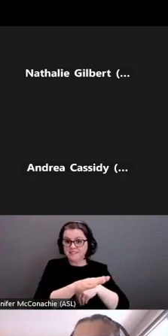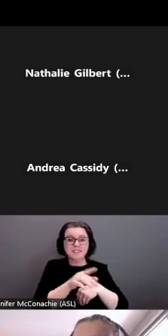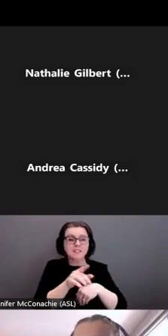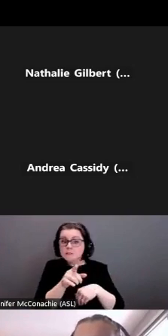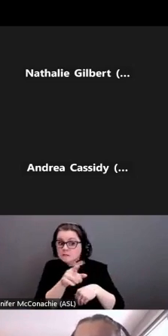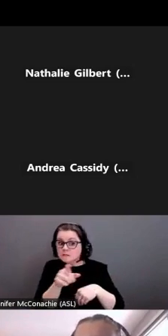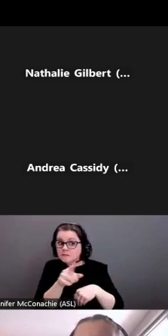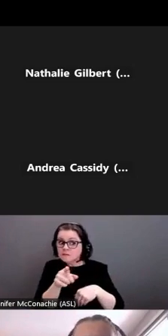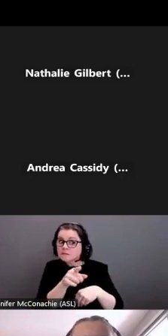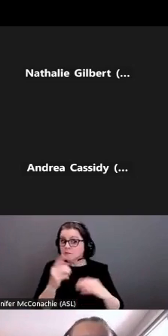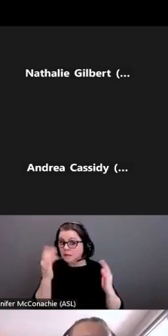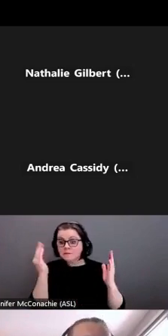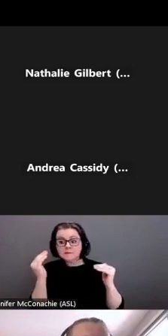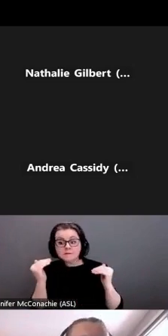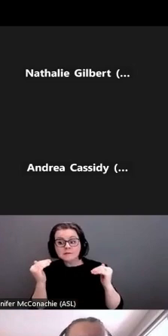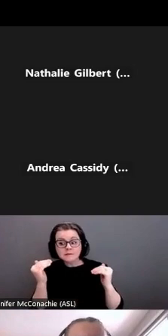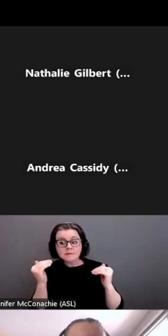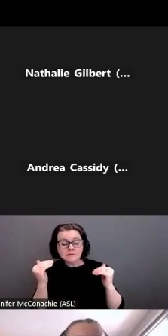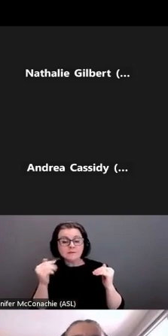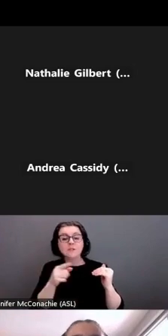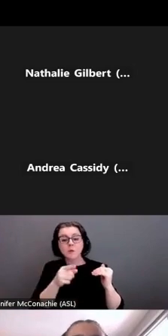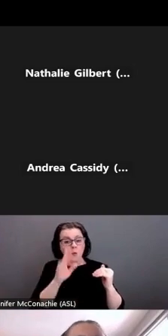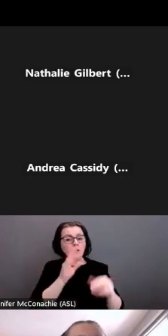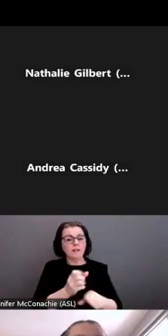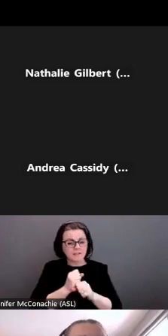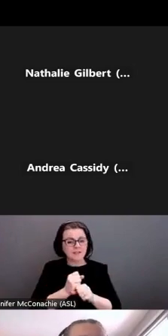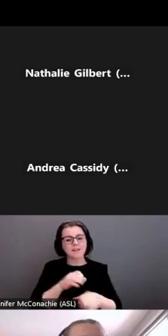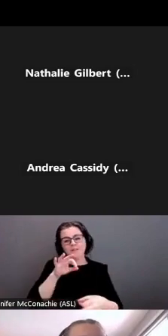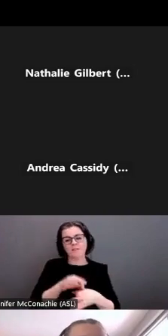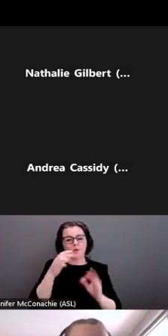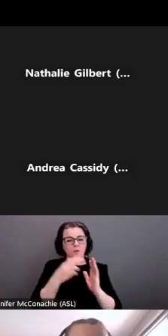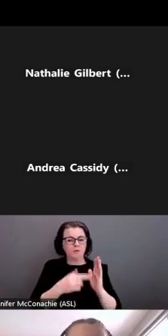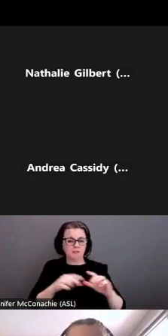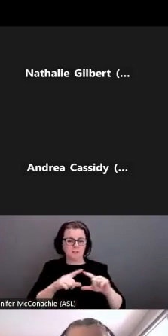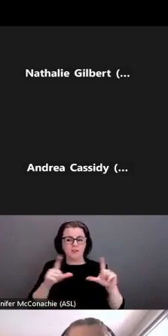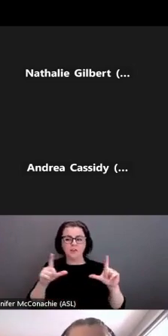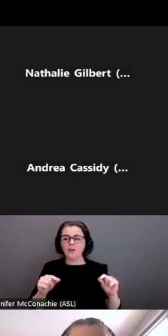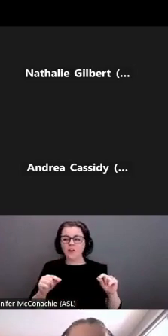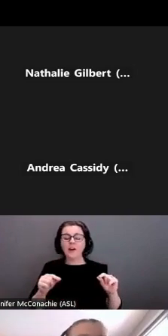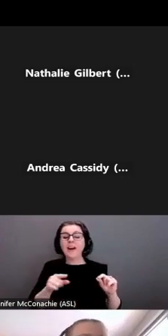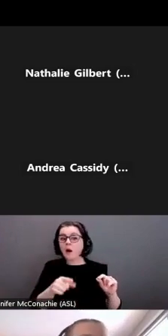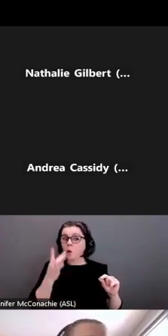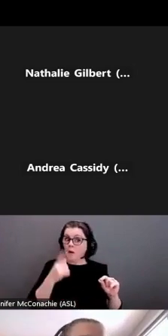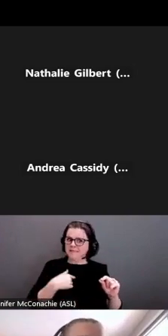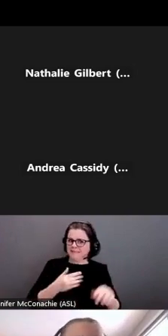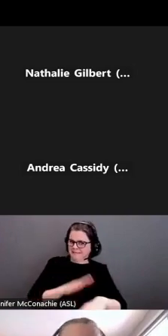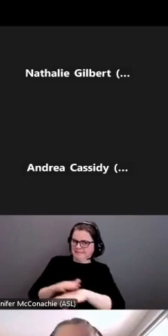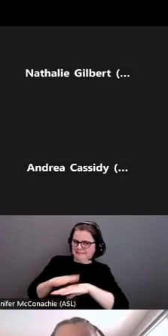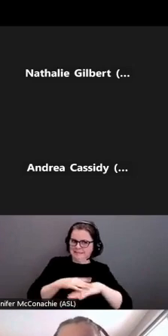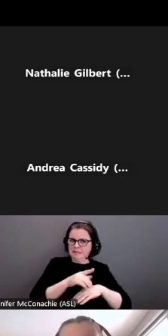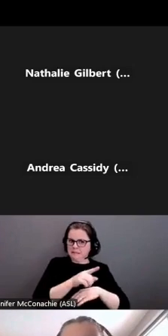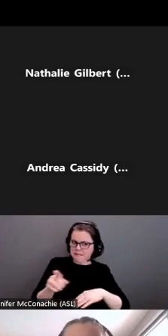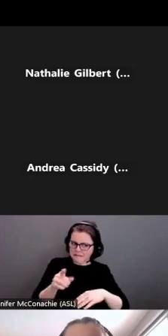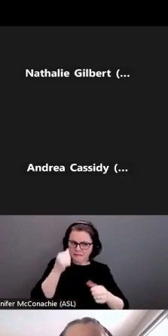make sure your registration is up to date so that you do, you can register to vote by mail. This can also be done